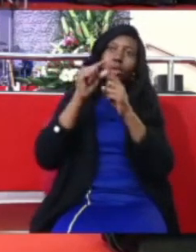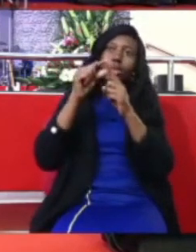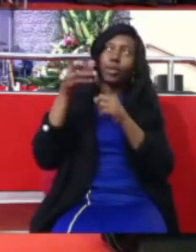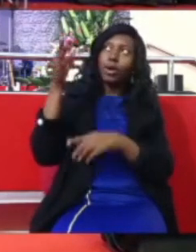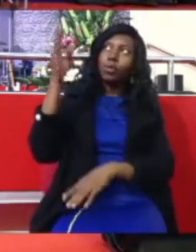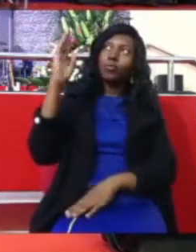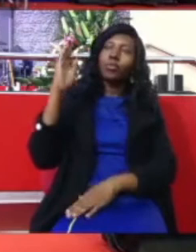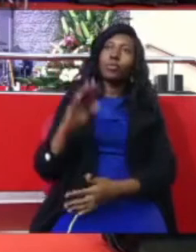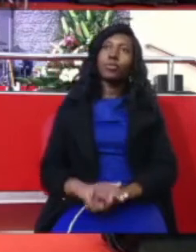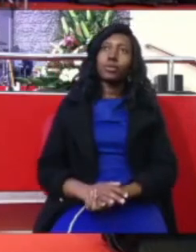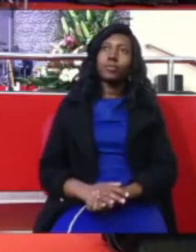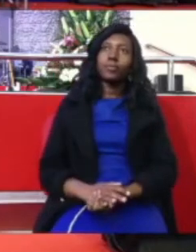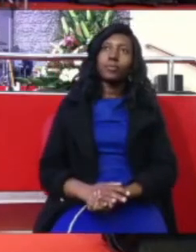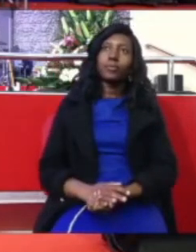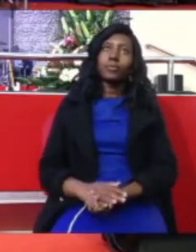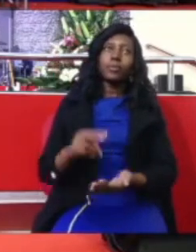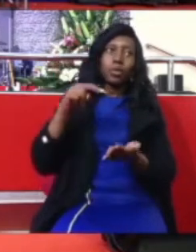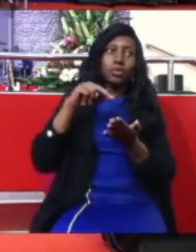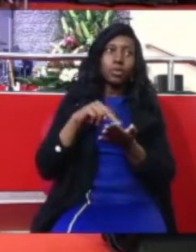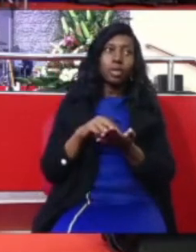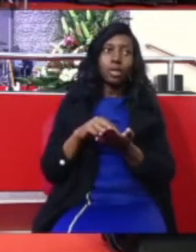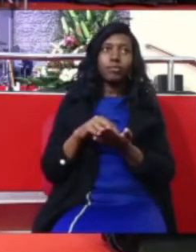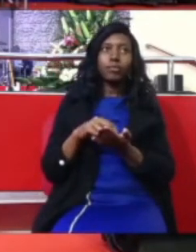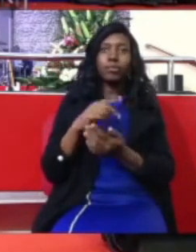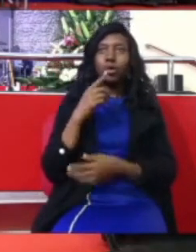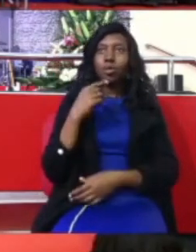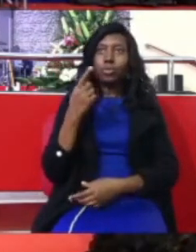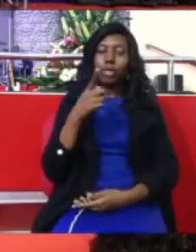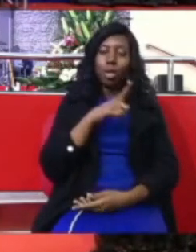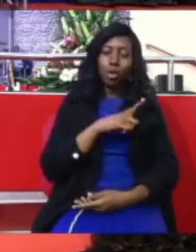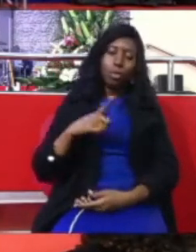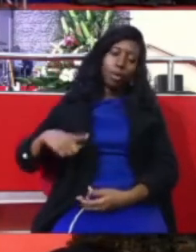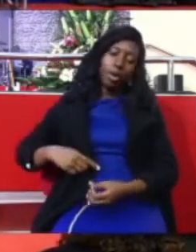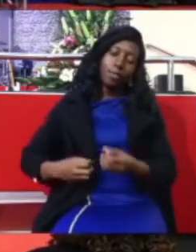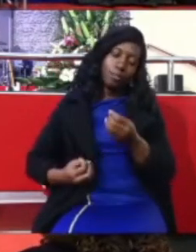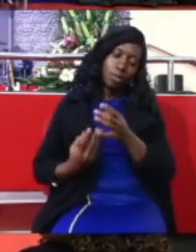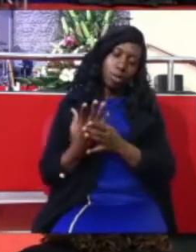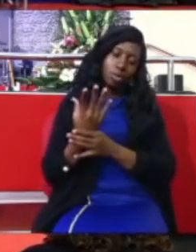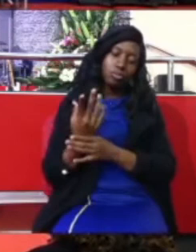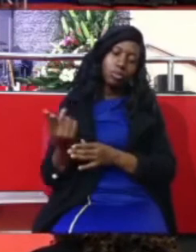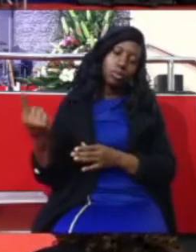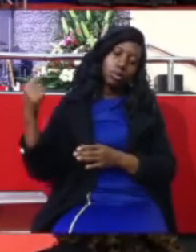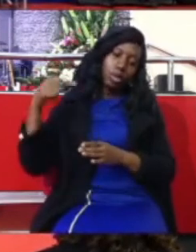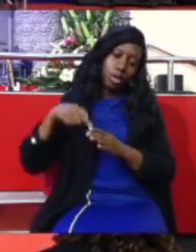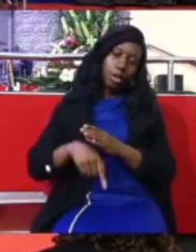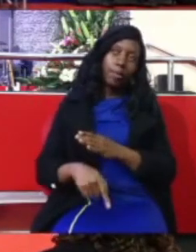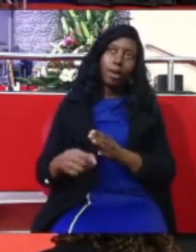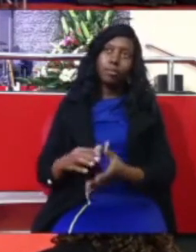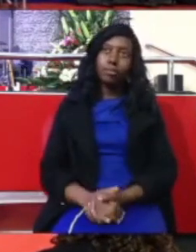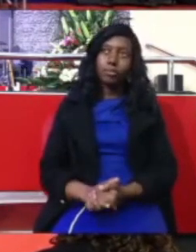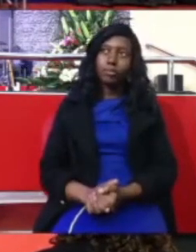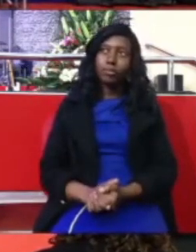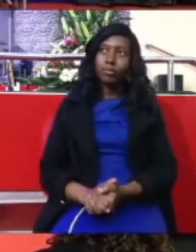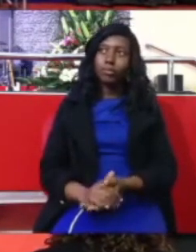word, Jesus. And just open your mouth and tell him, "Lord, I am launching deeper." Hallelujah. Oh God.